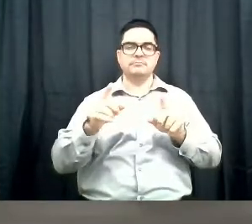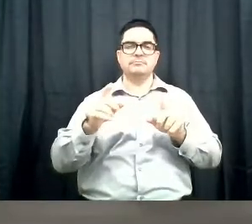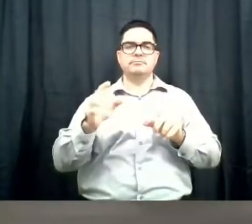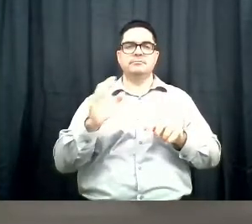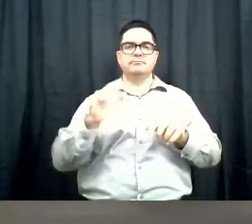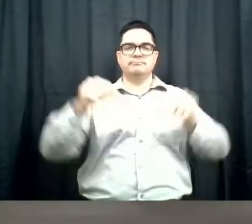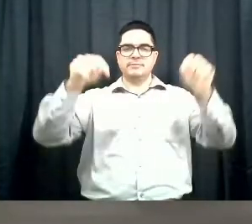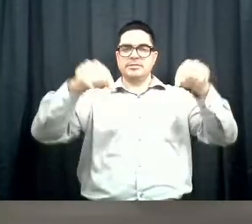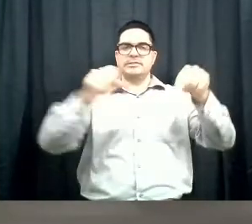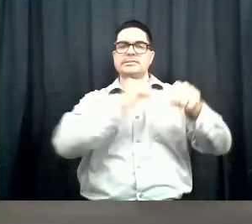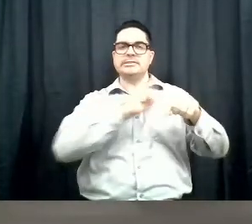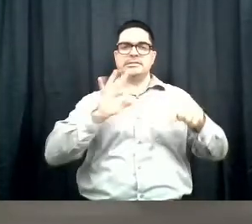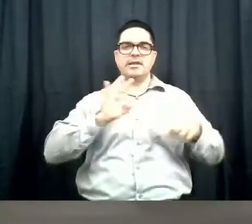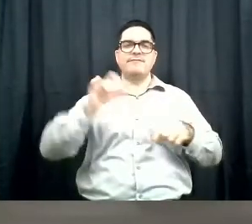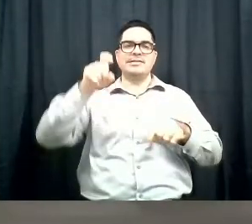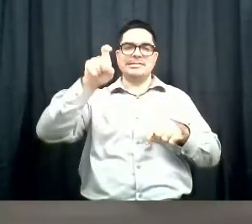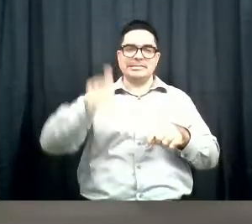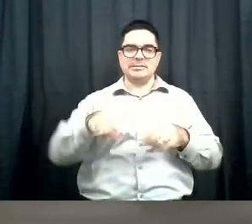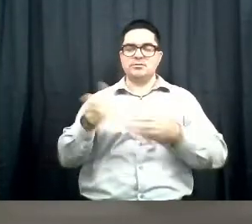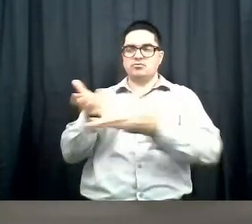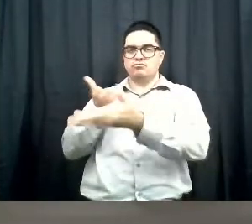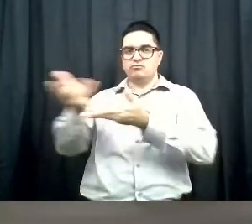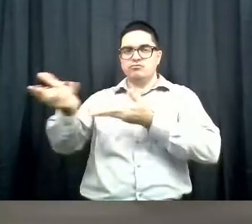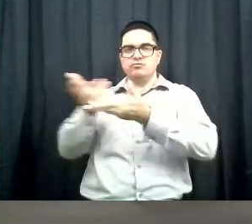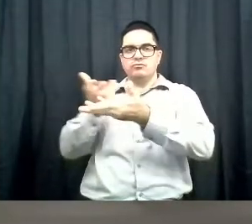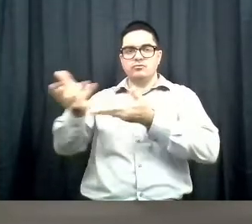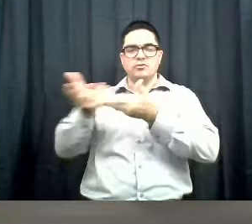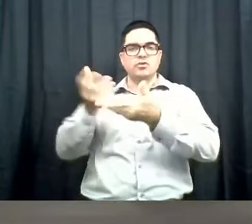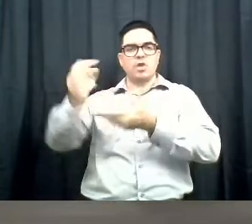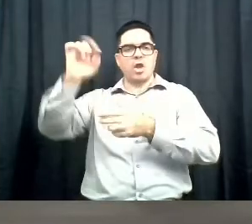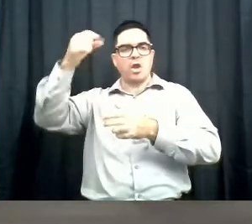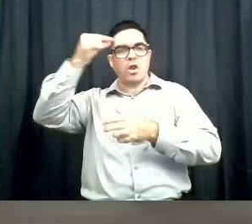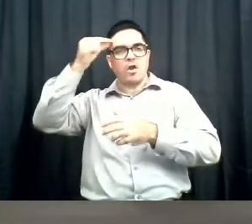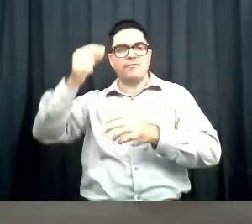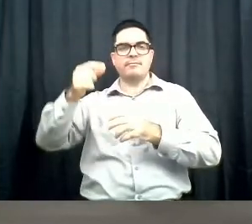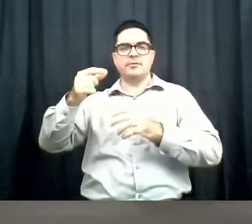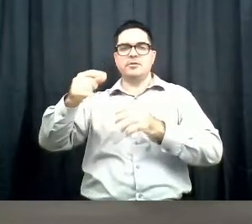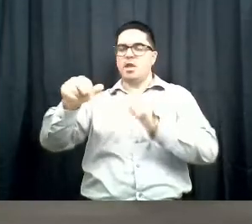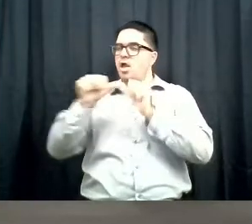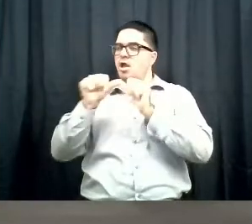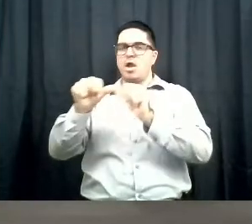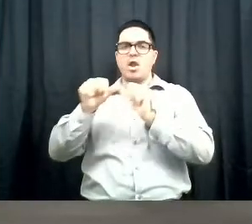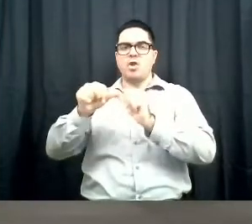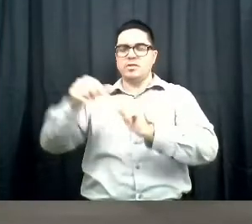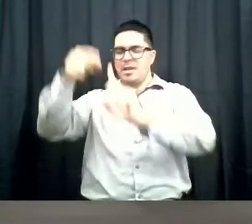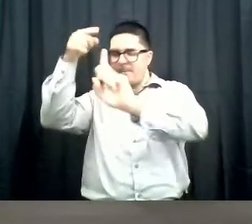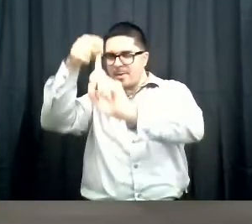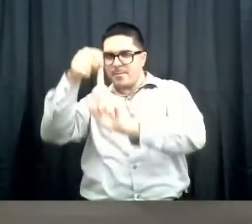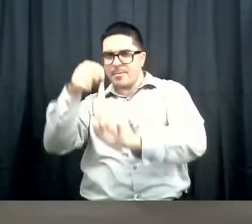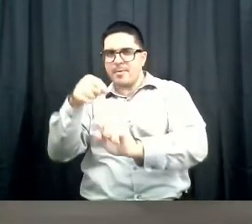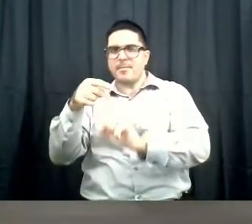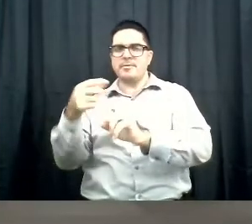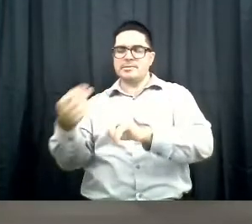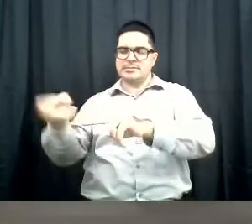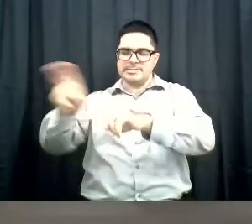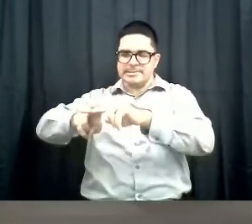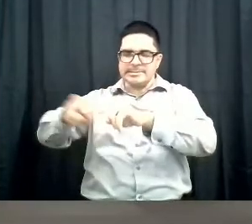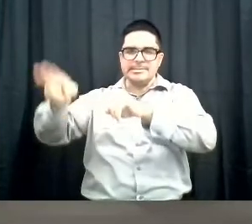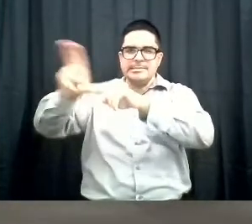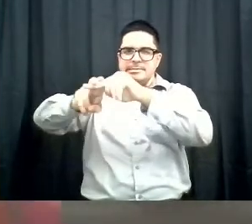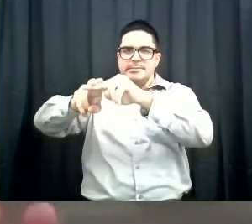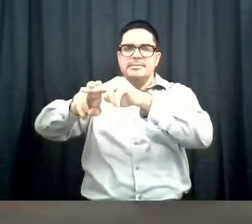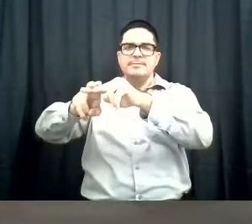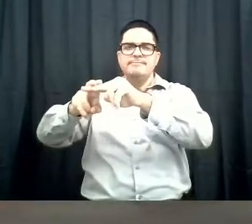work closely with the government to continue to identify how these incremental costs, whether they be in